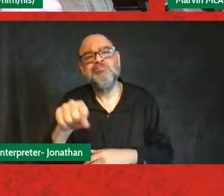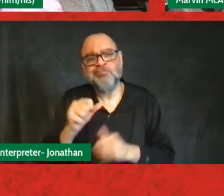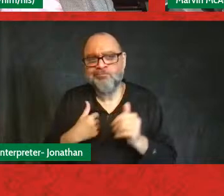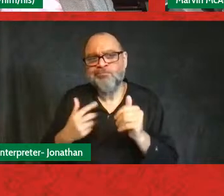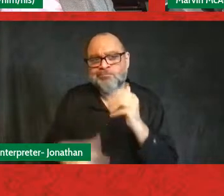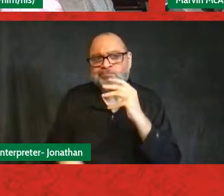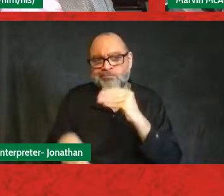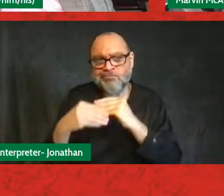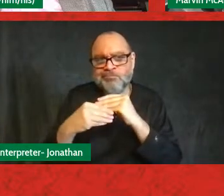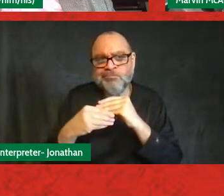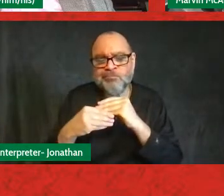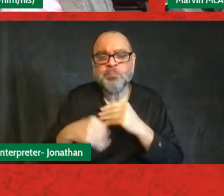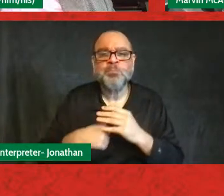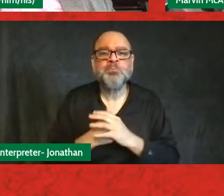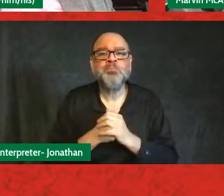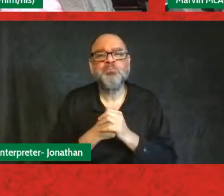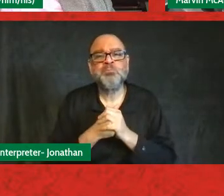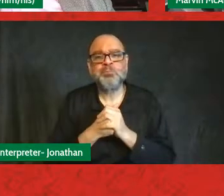of that is